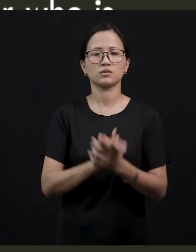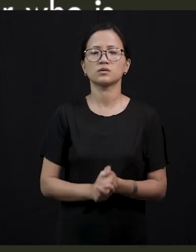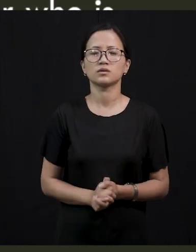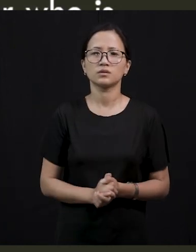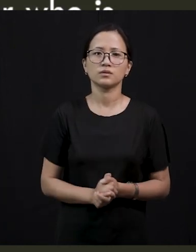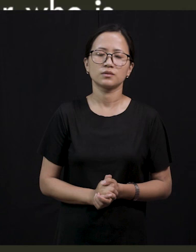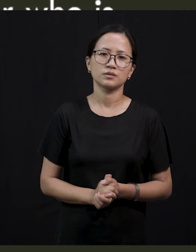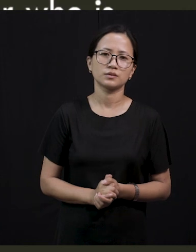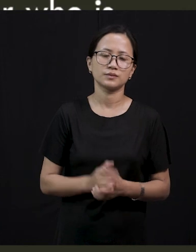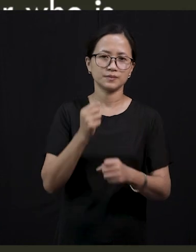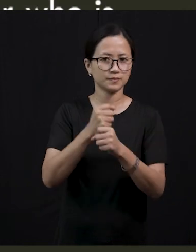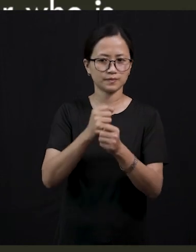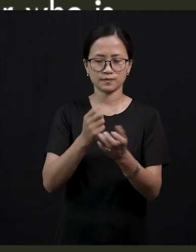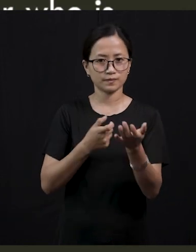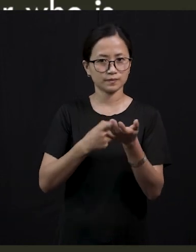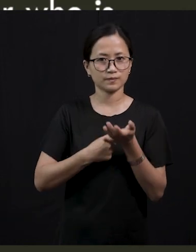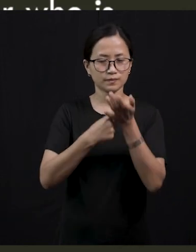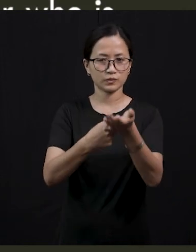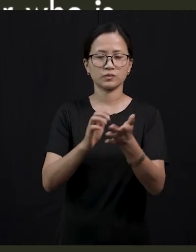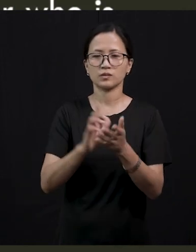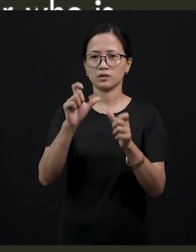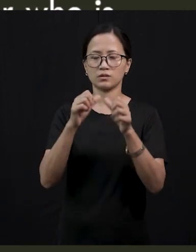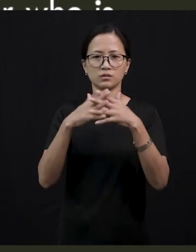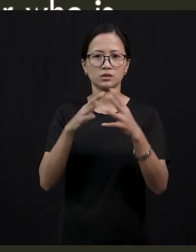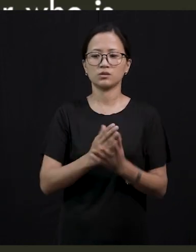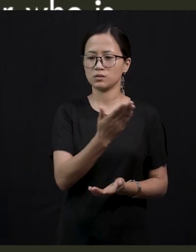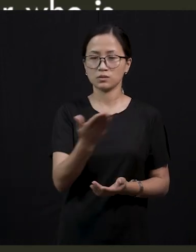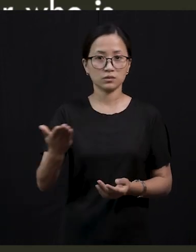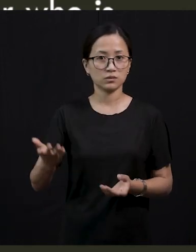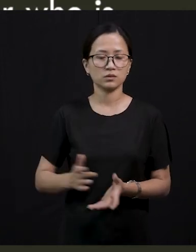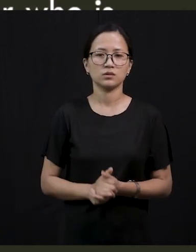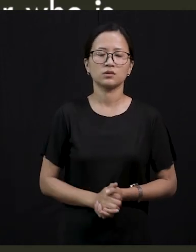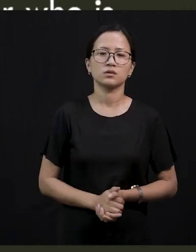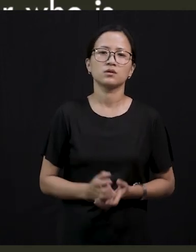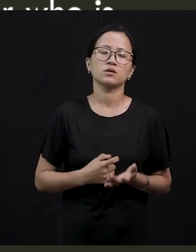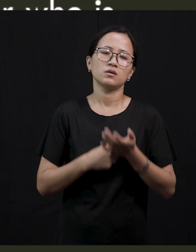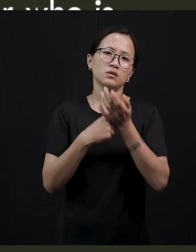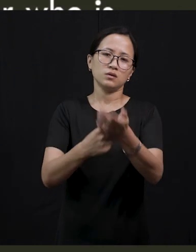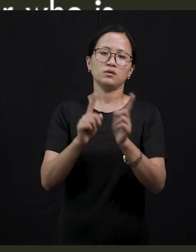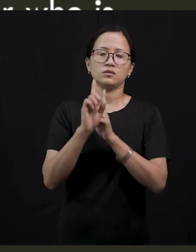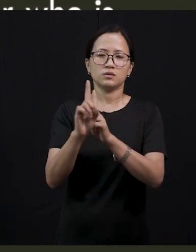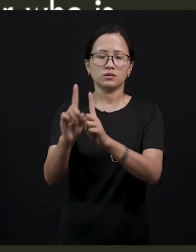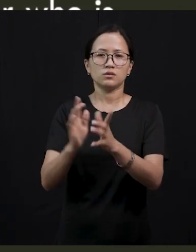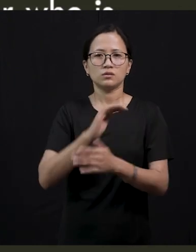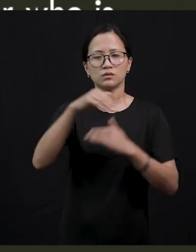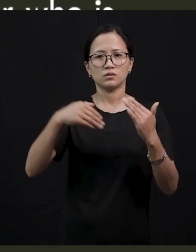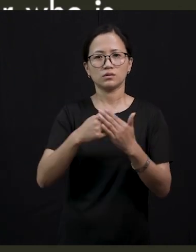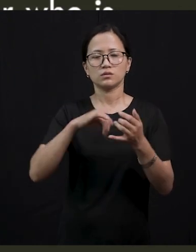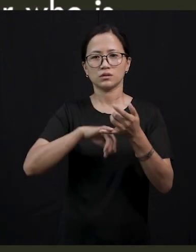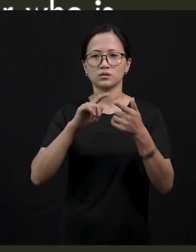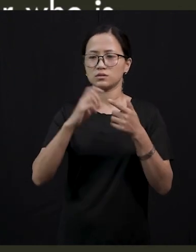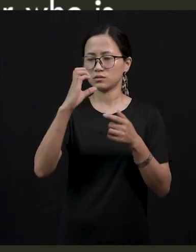government is going to give you the rules, it becomes the law, and those rules are to be followed by all